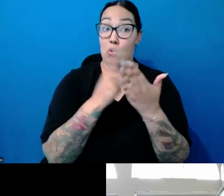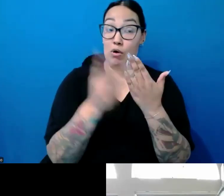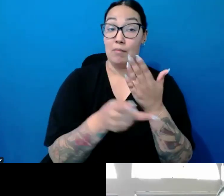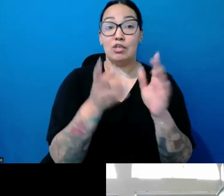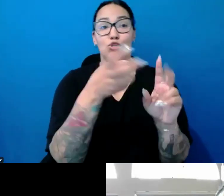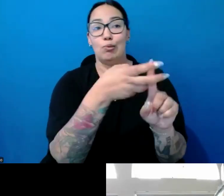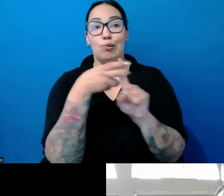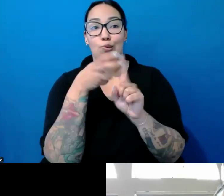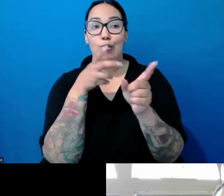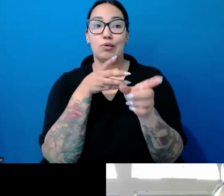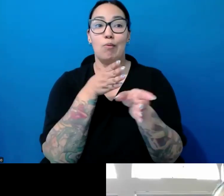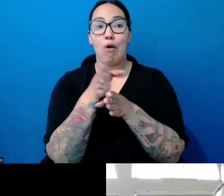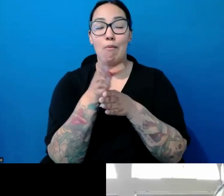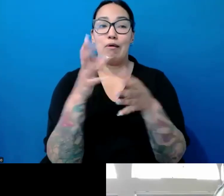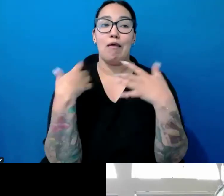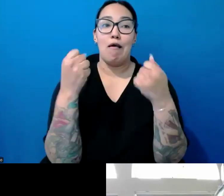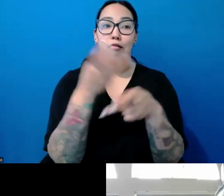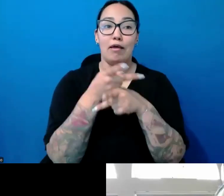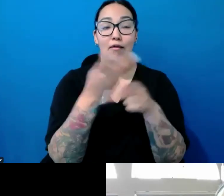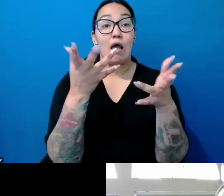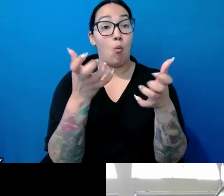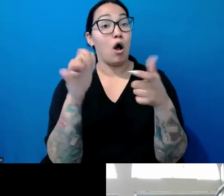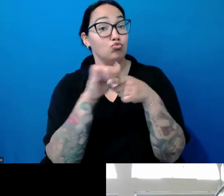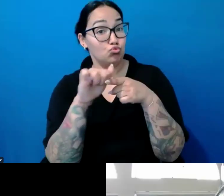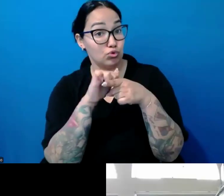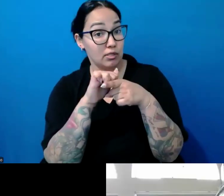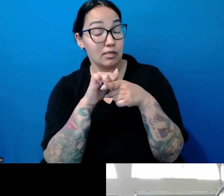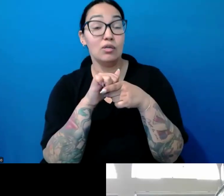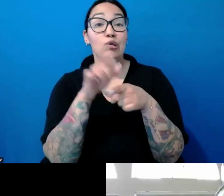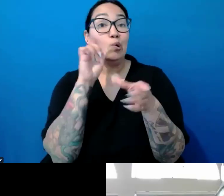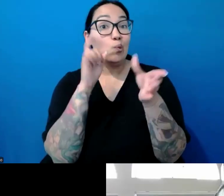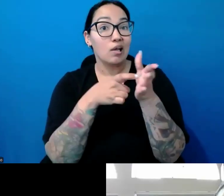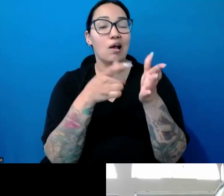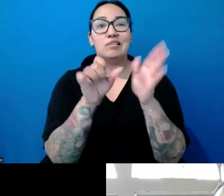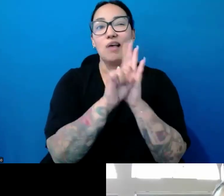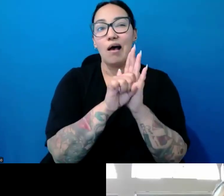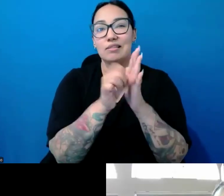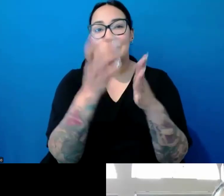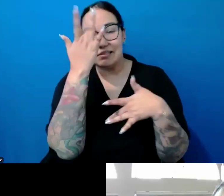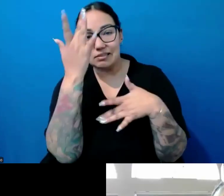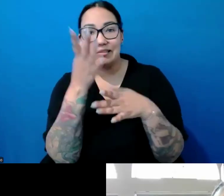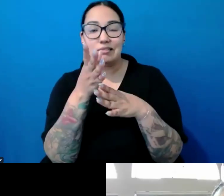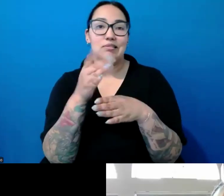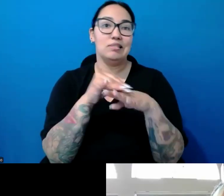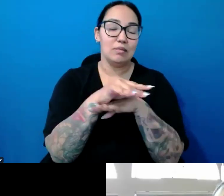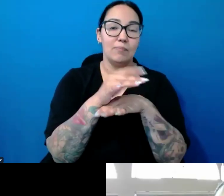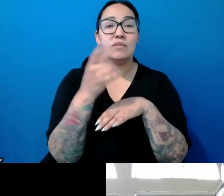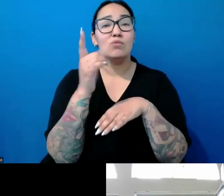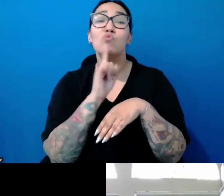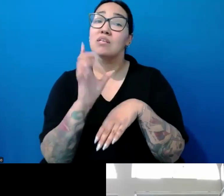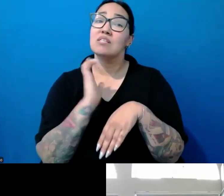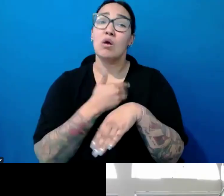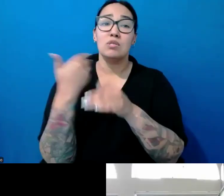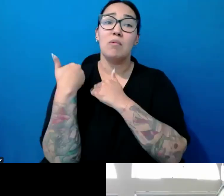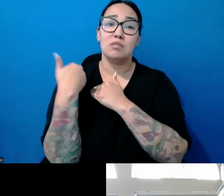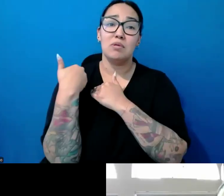primary healthcare providers who want to get training with us to recognize the signs and symptoms. This is really our duty as physicians, right? When we're treating